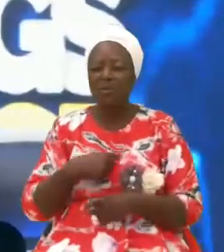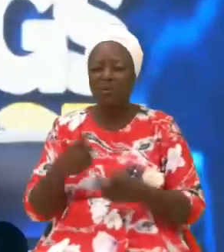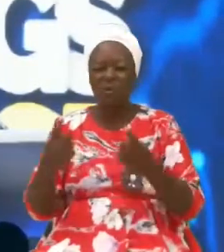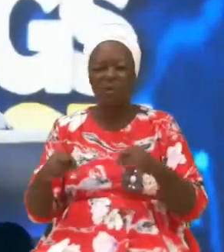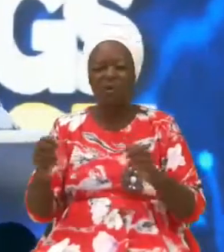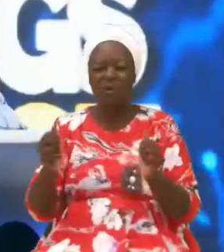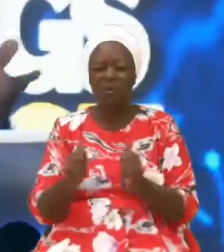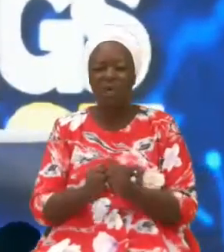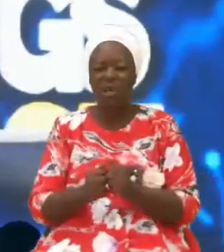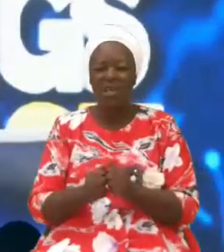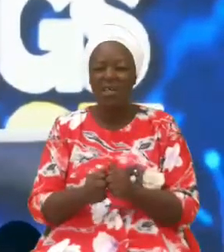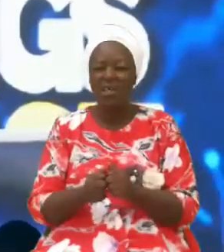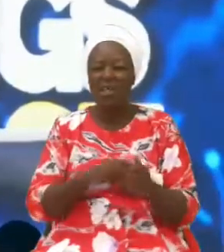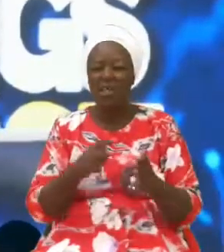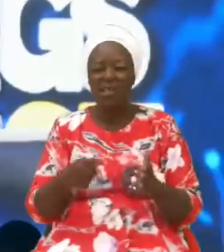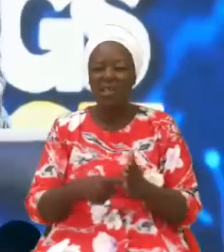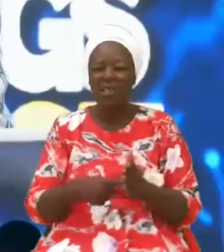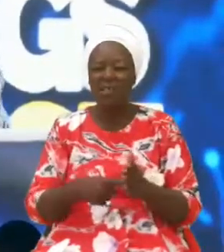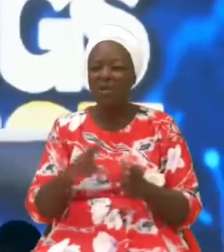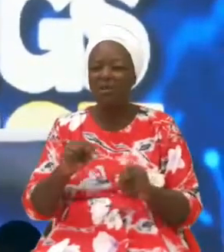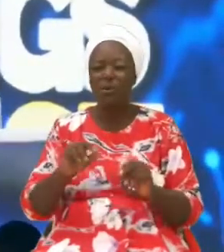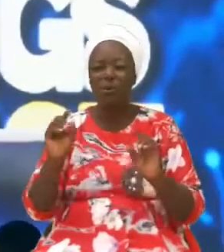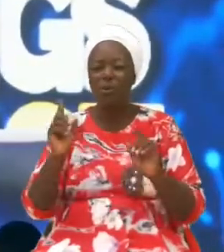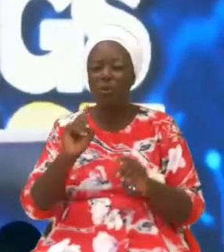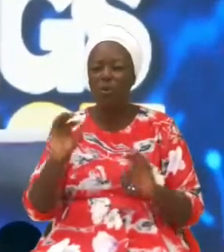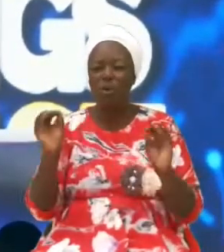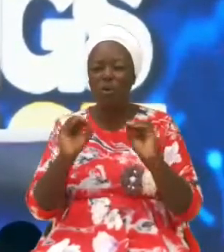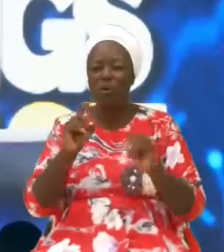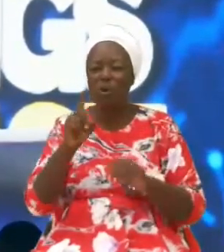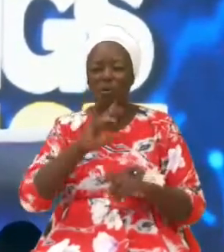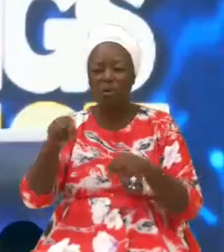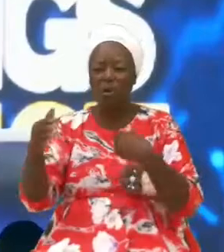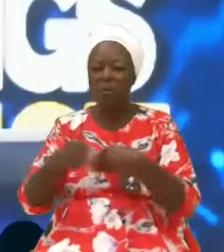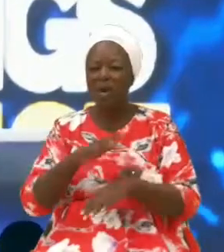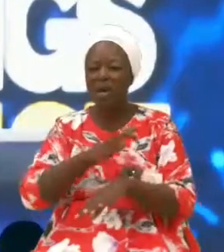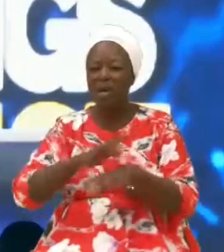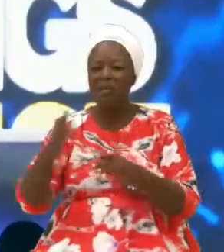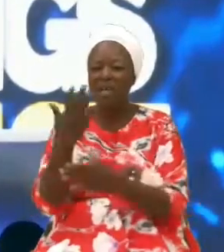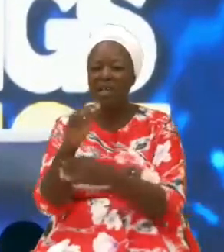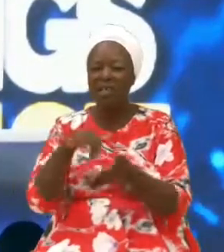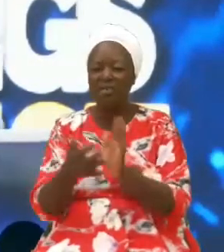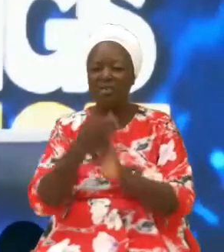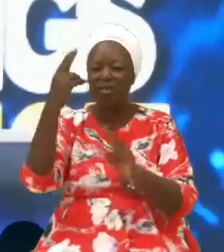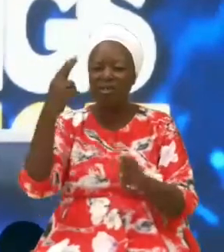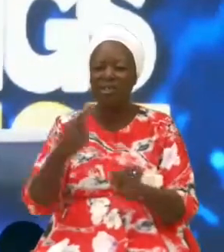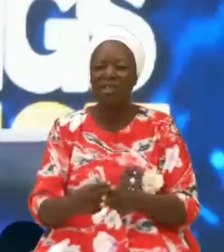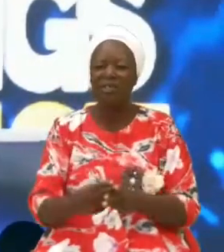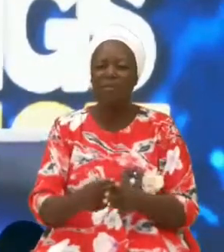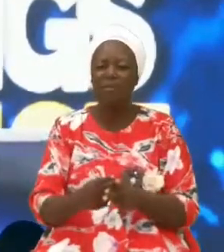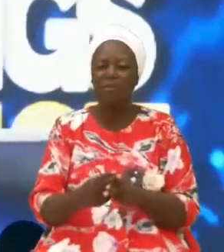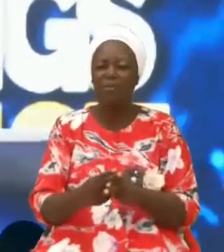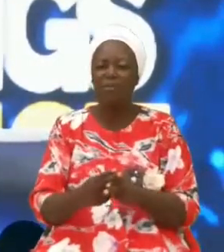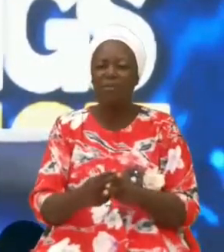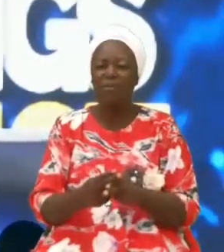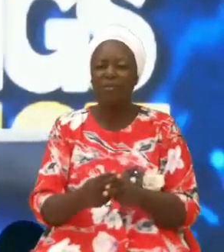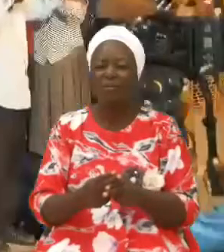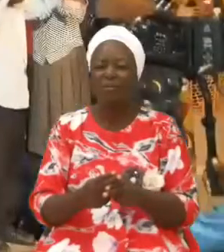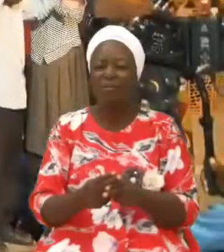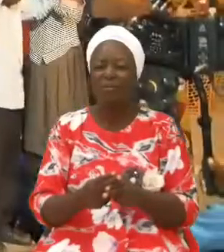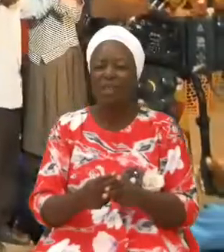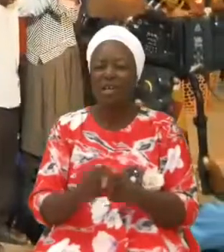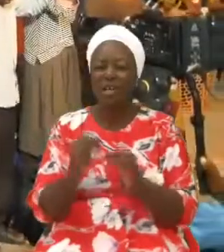anyone here. As we come, we pray nobody will go back empty-handed in